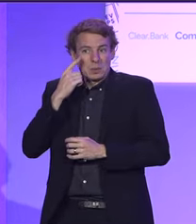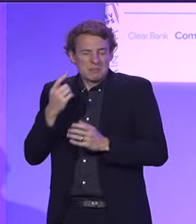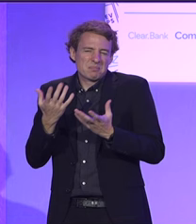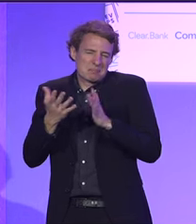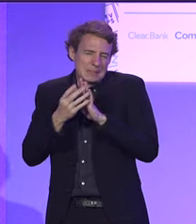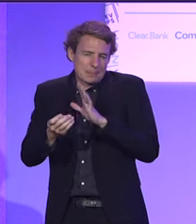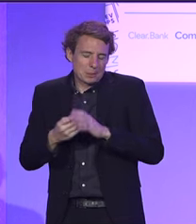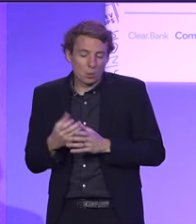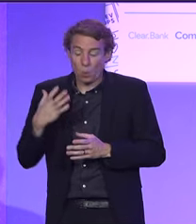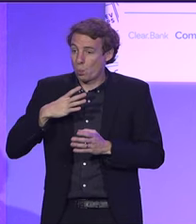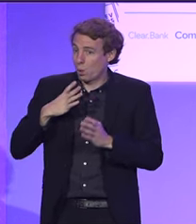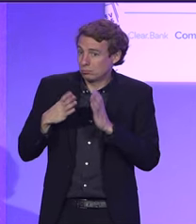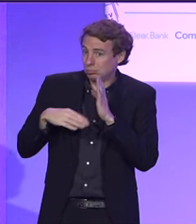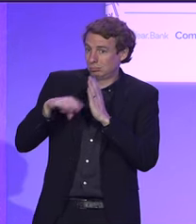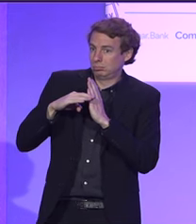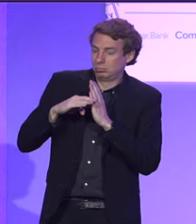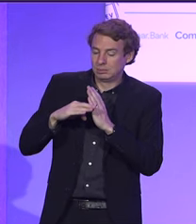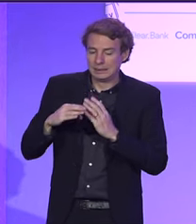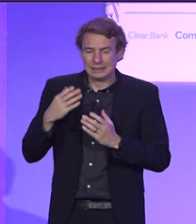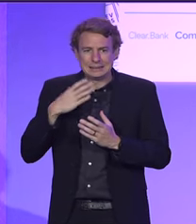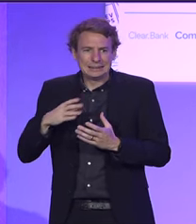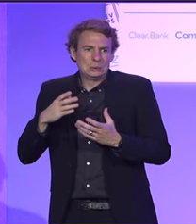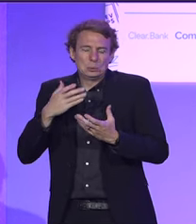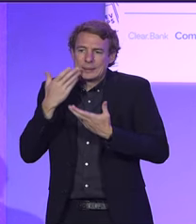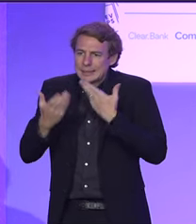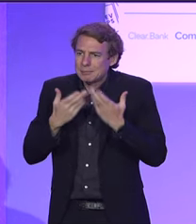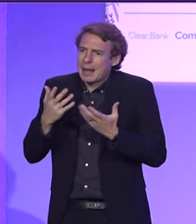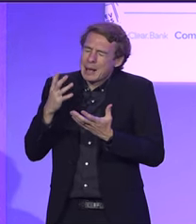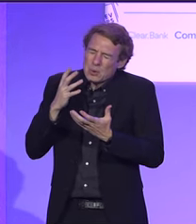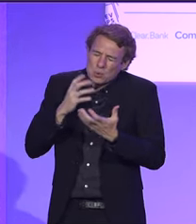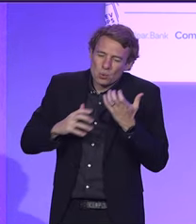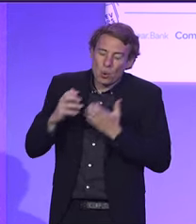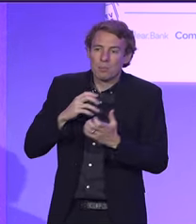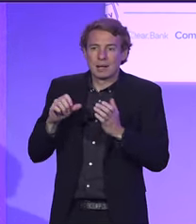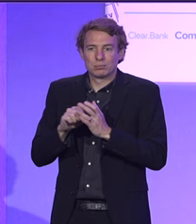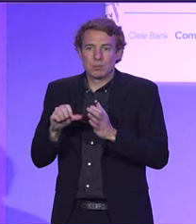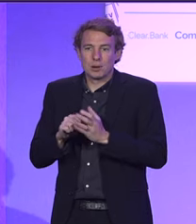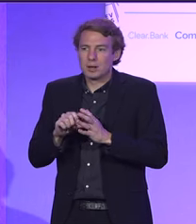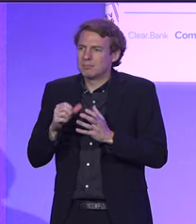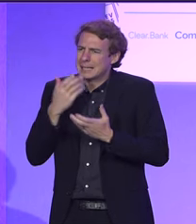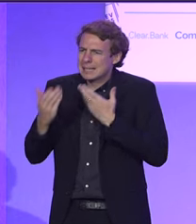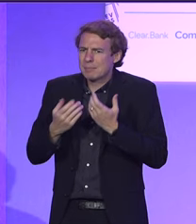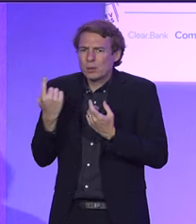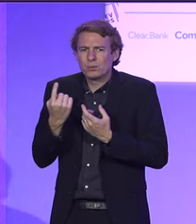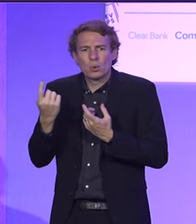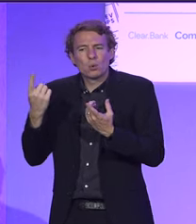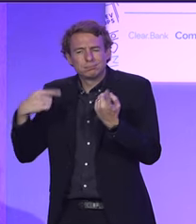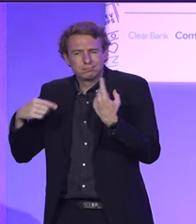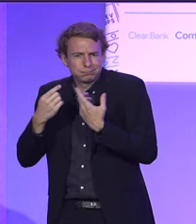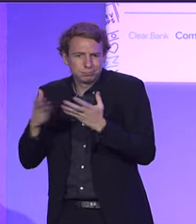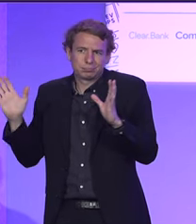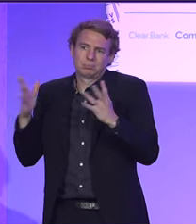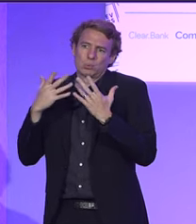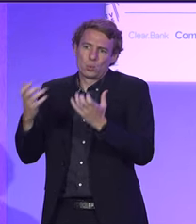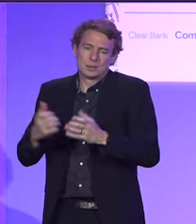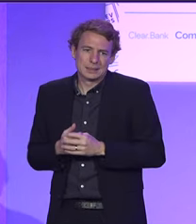ability to explain complex problems to a big audience. Now, if I've never been invited to speak at a company update or your R&D monthly